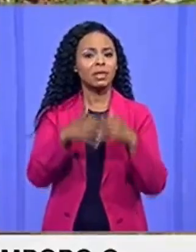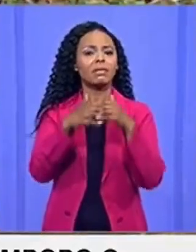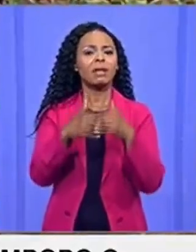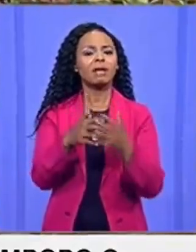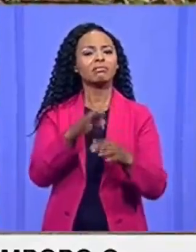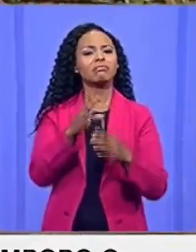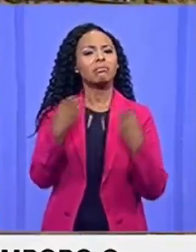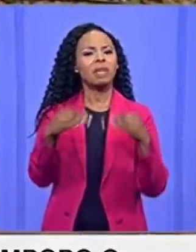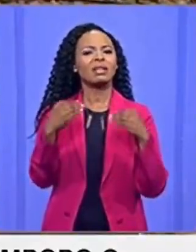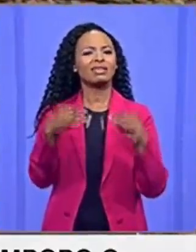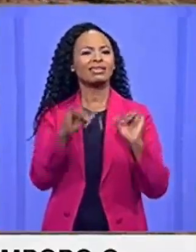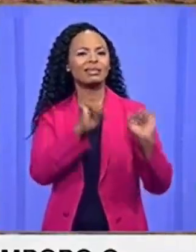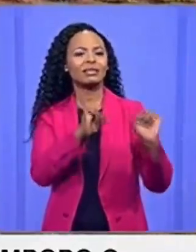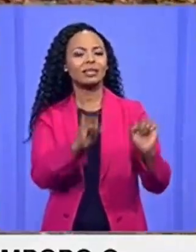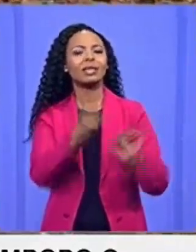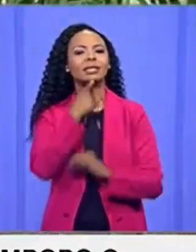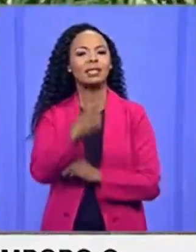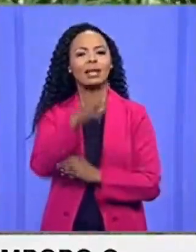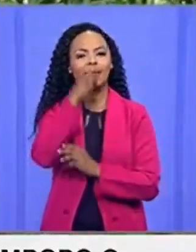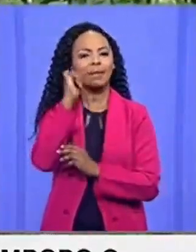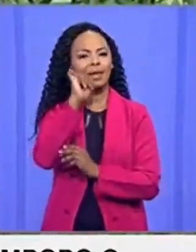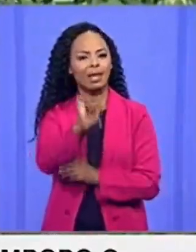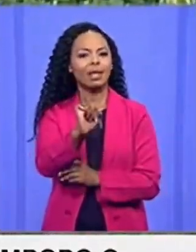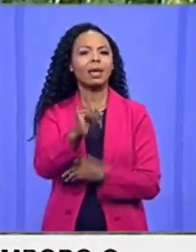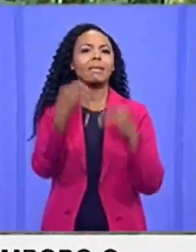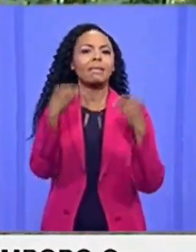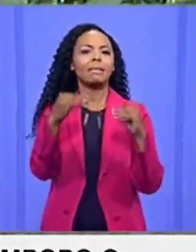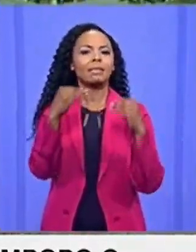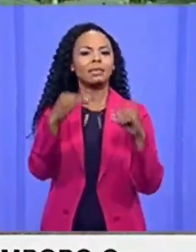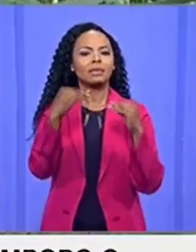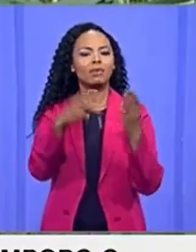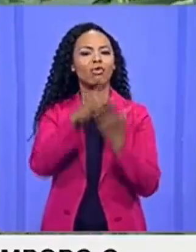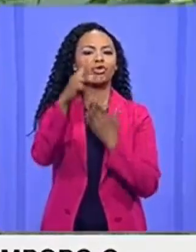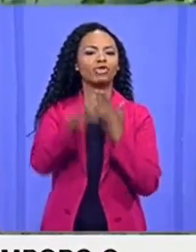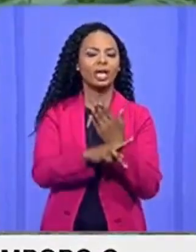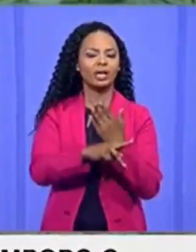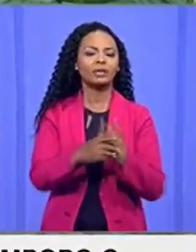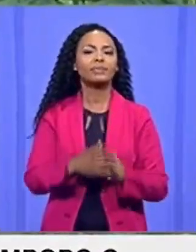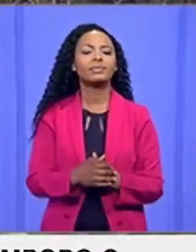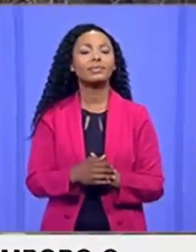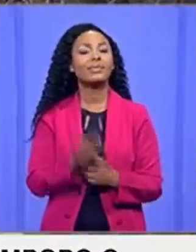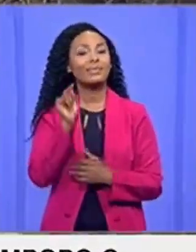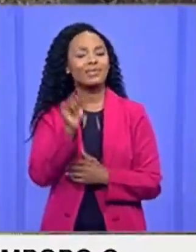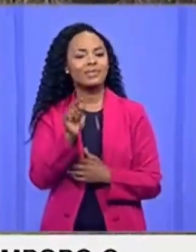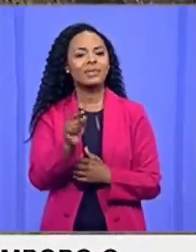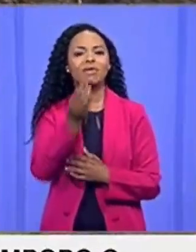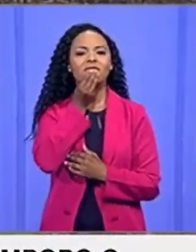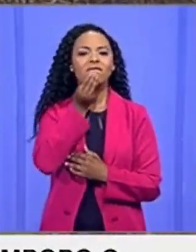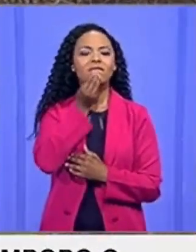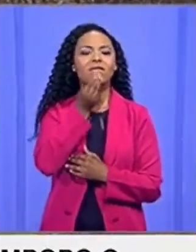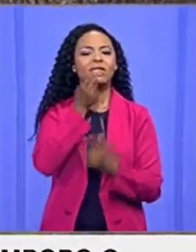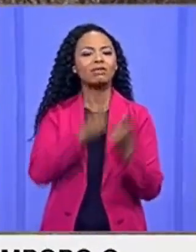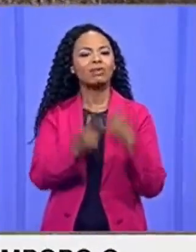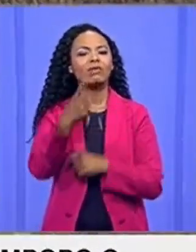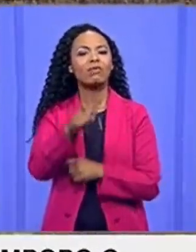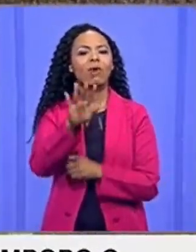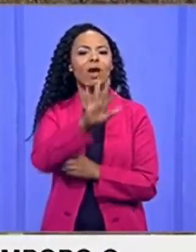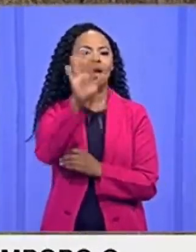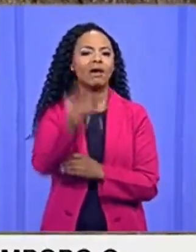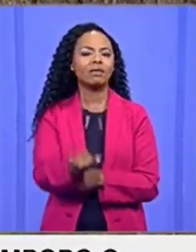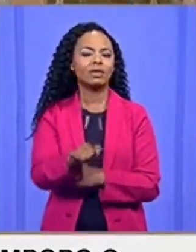gagwe eo a e bitsang Peter's Gardening Project ka 2022 ka thuso go tswa kwa setheong sa Food and Trees for Africa